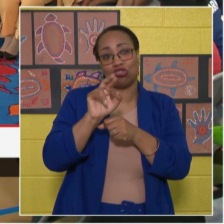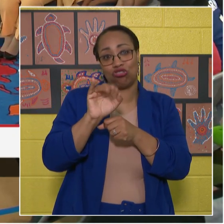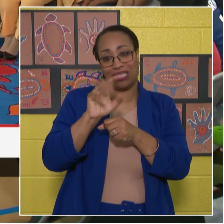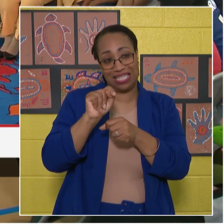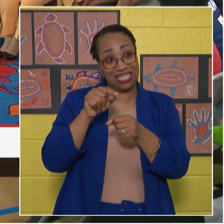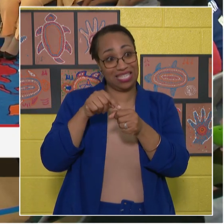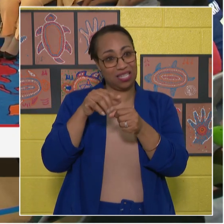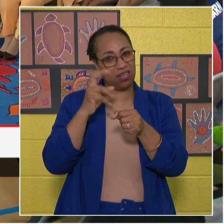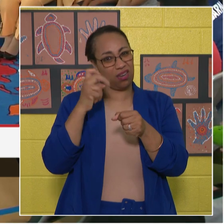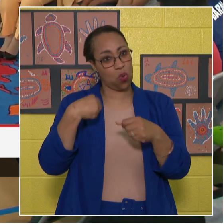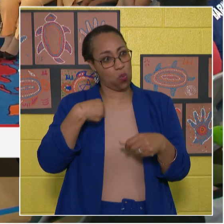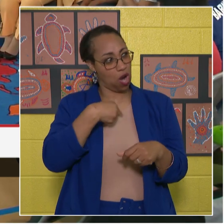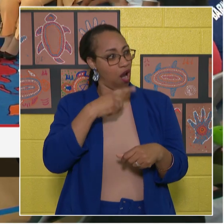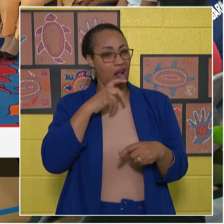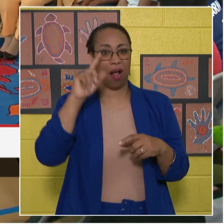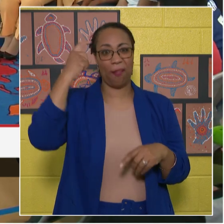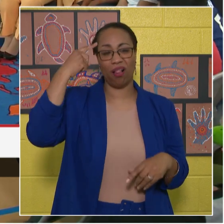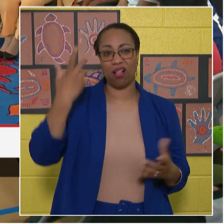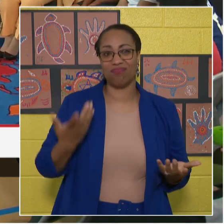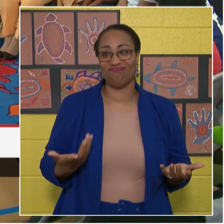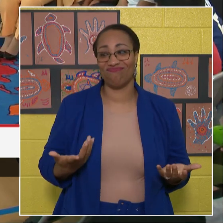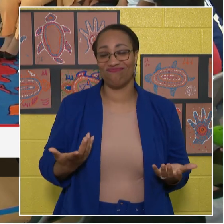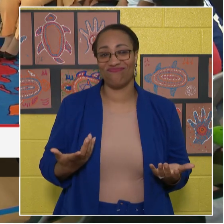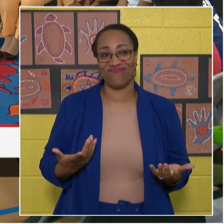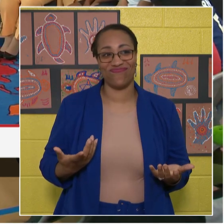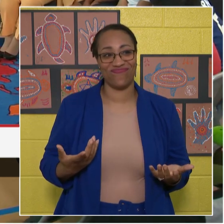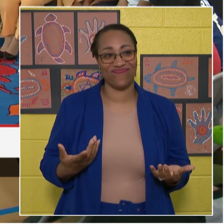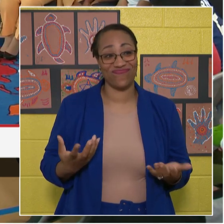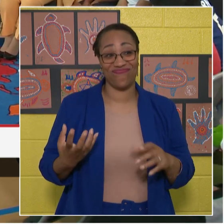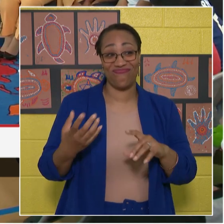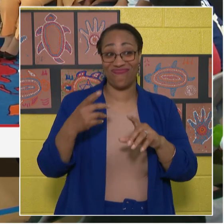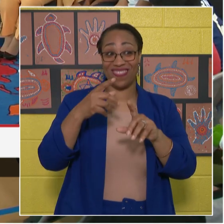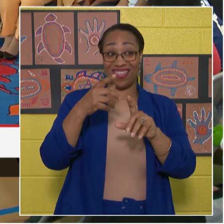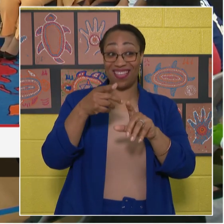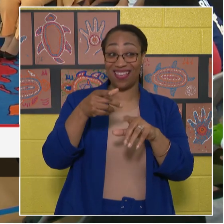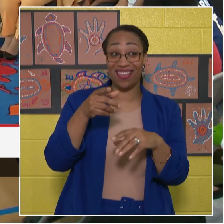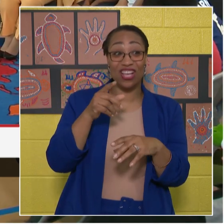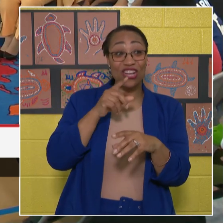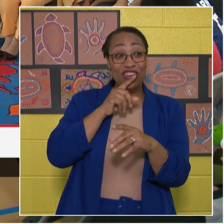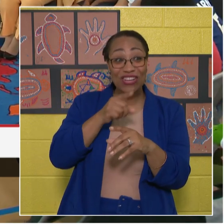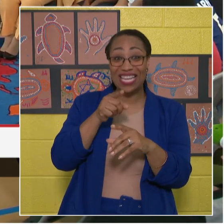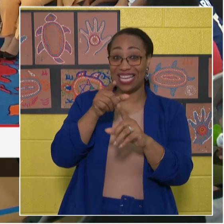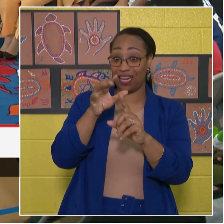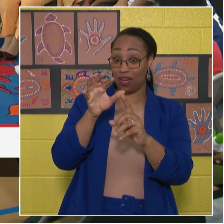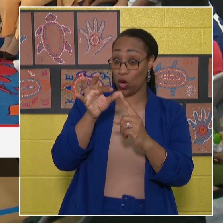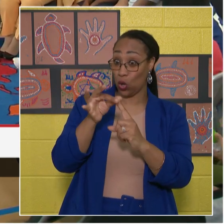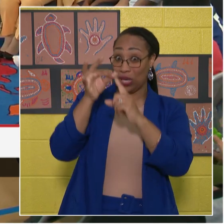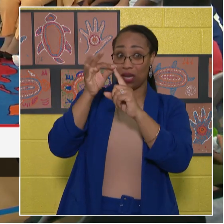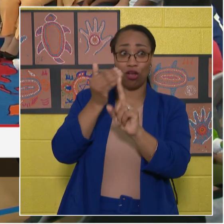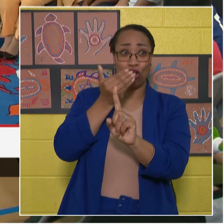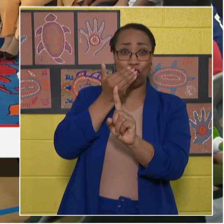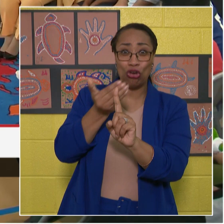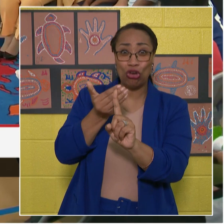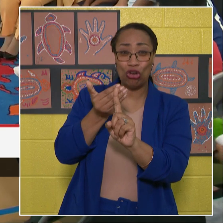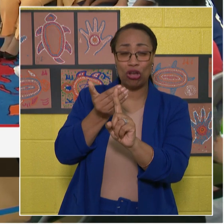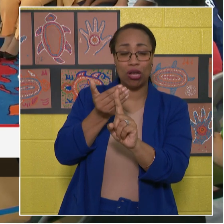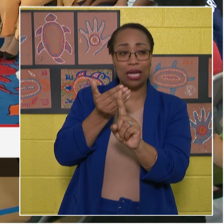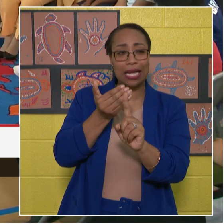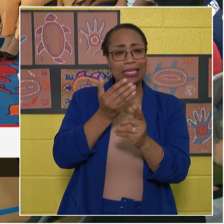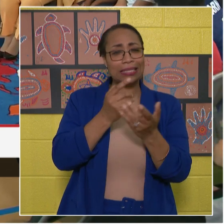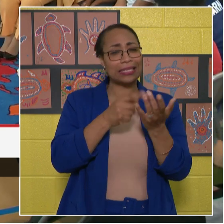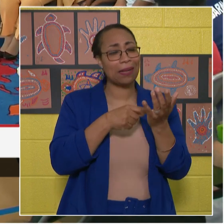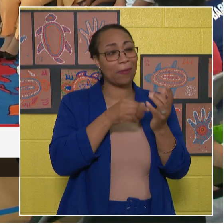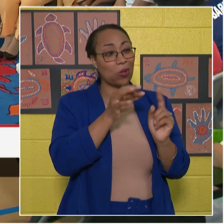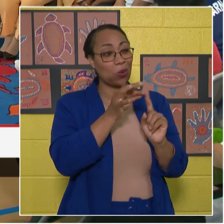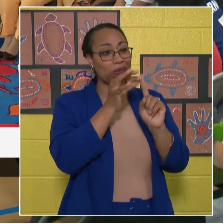And sometimes it's good to be unique, and sometimes it's not. Like in the case of not being a